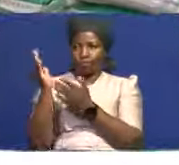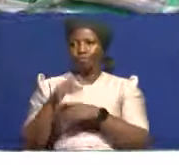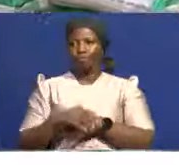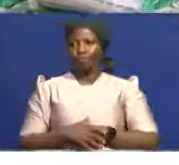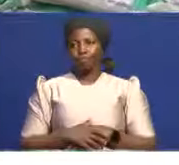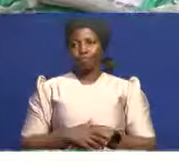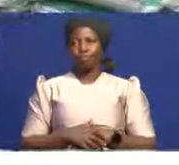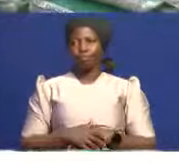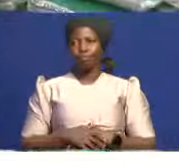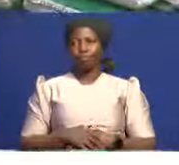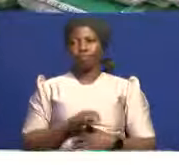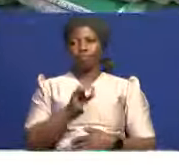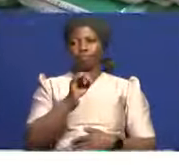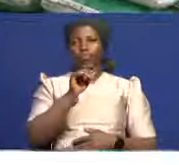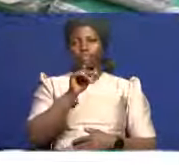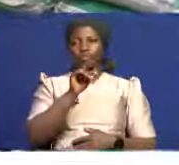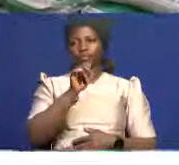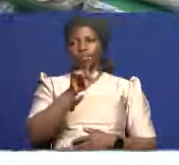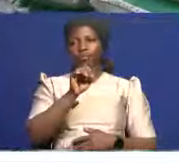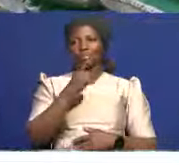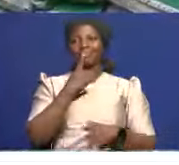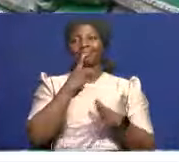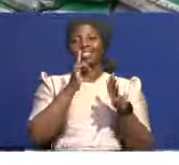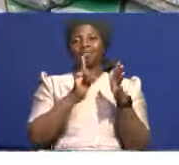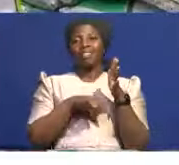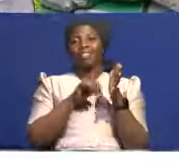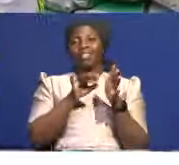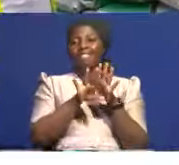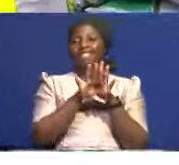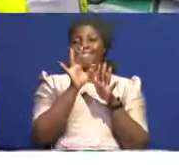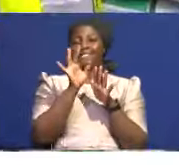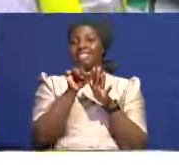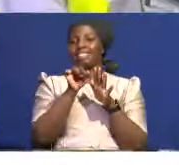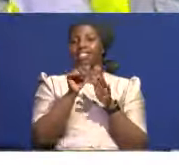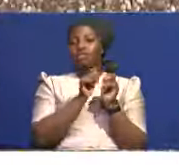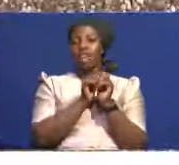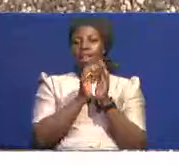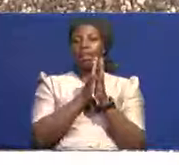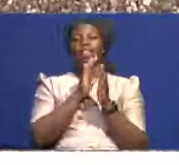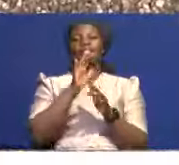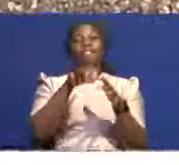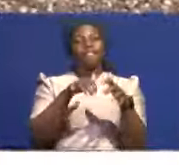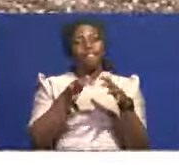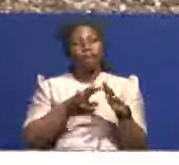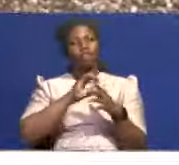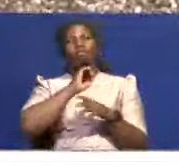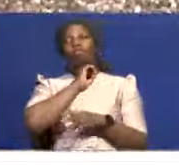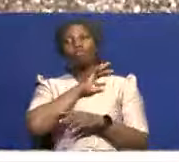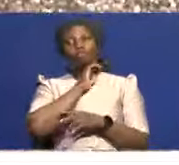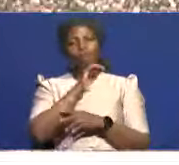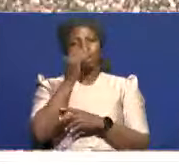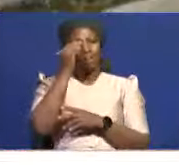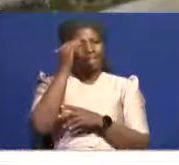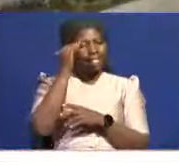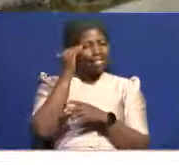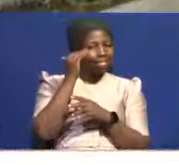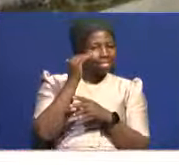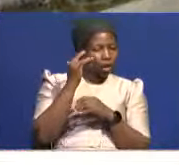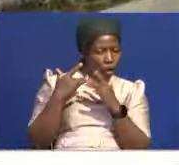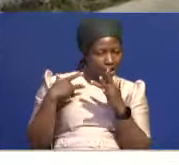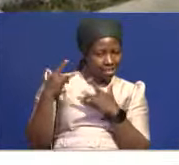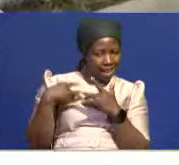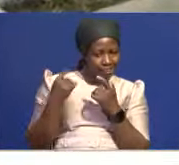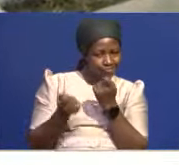Redokelo said the findings were also accompanied by a farmer's complaint, raising concerns over the authenticity of the